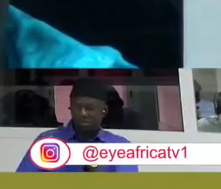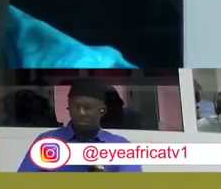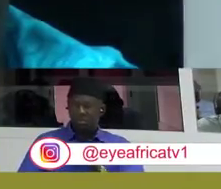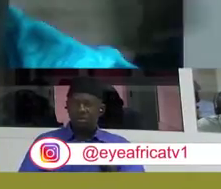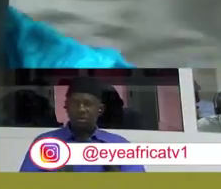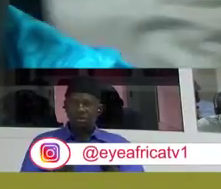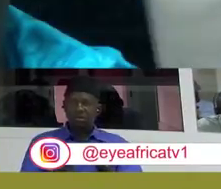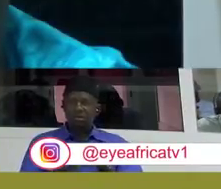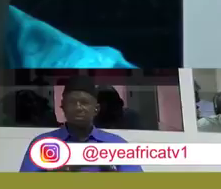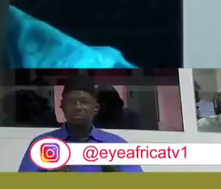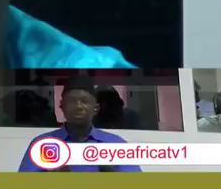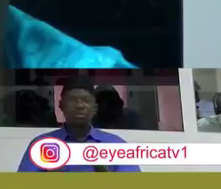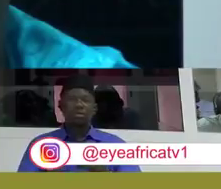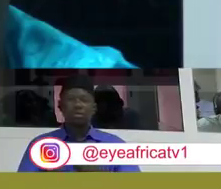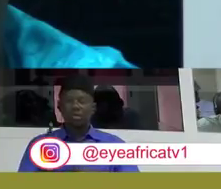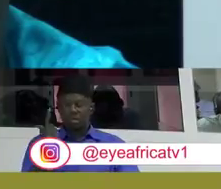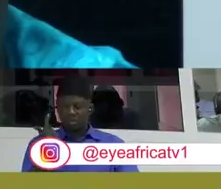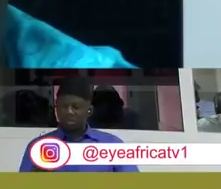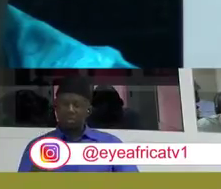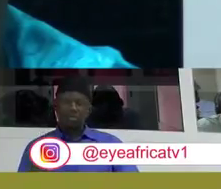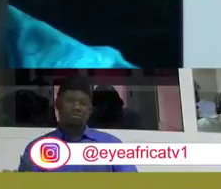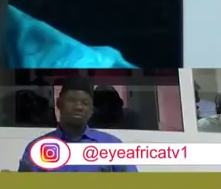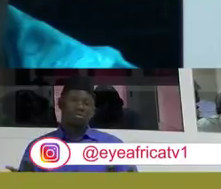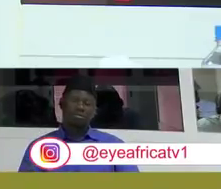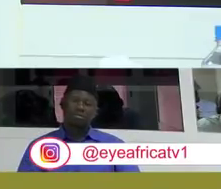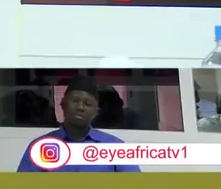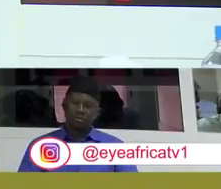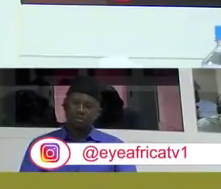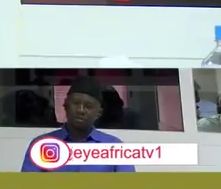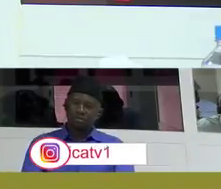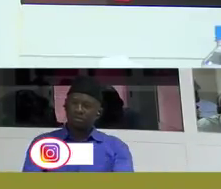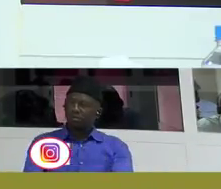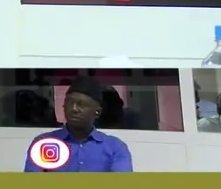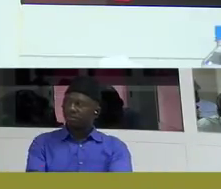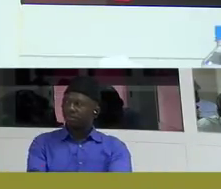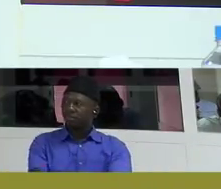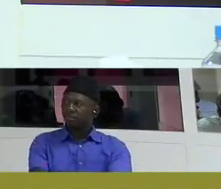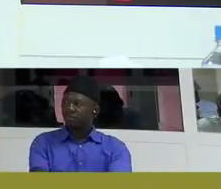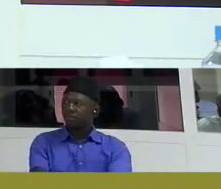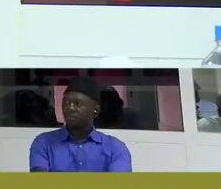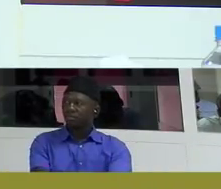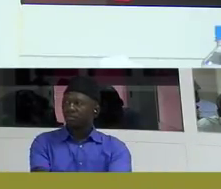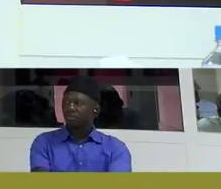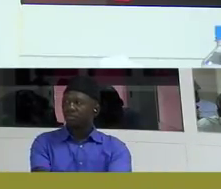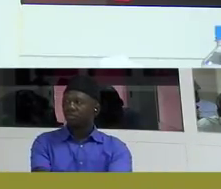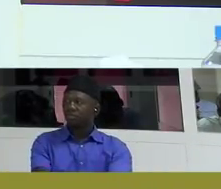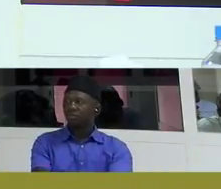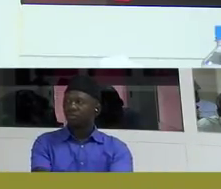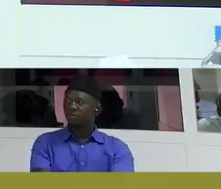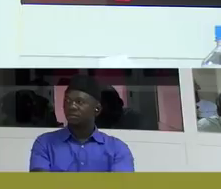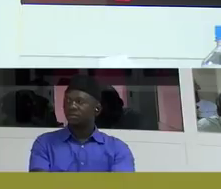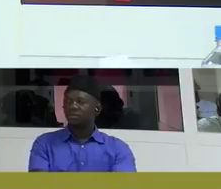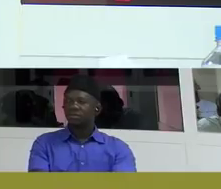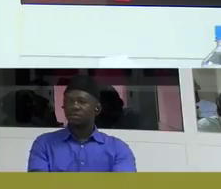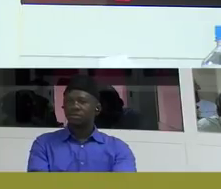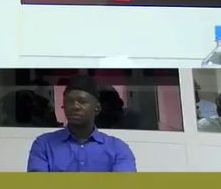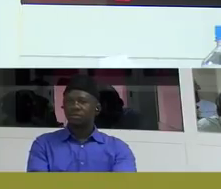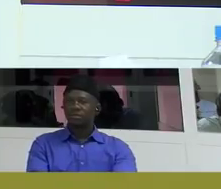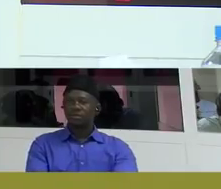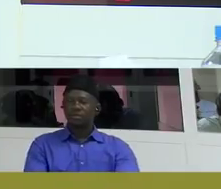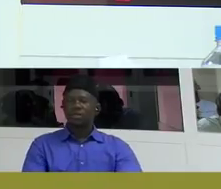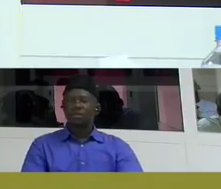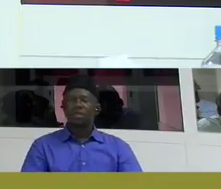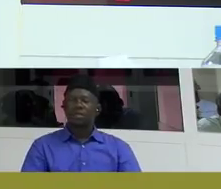like. Lead counsel, it is the same. So during